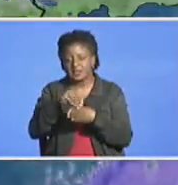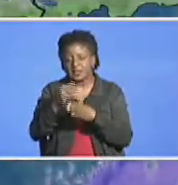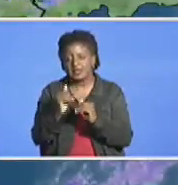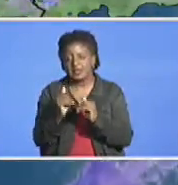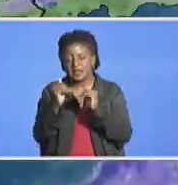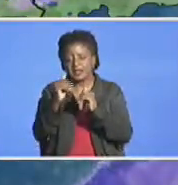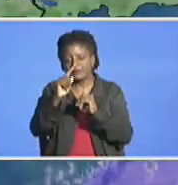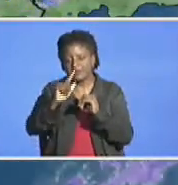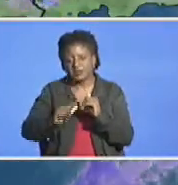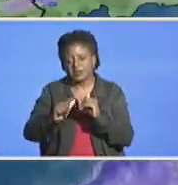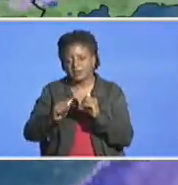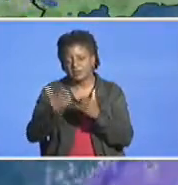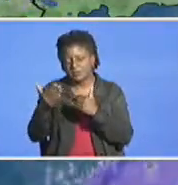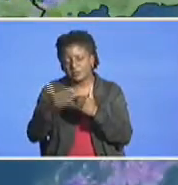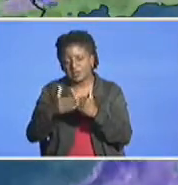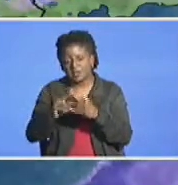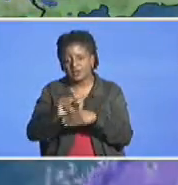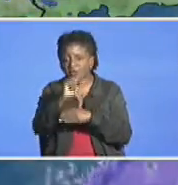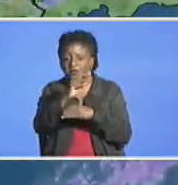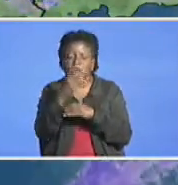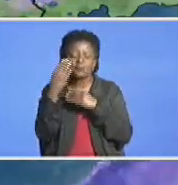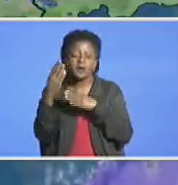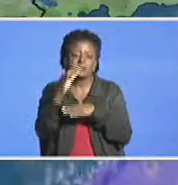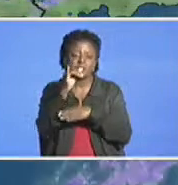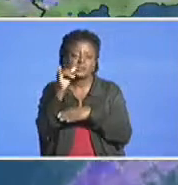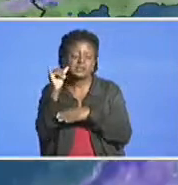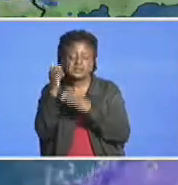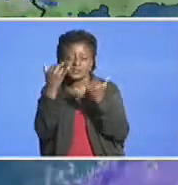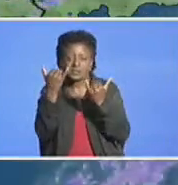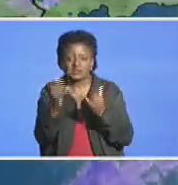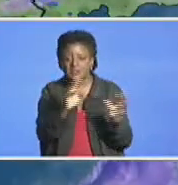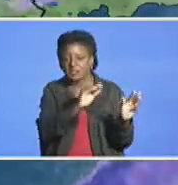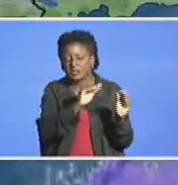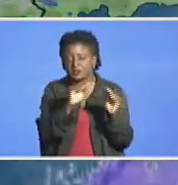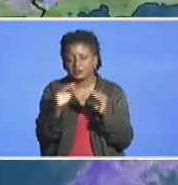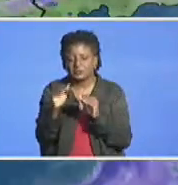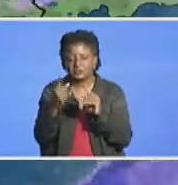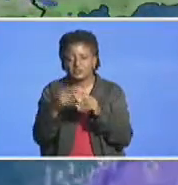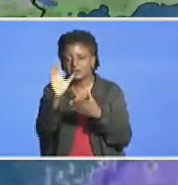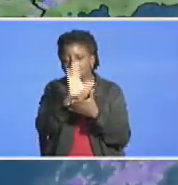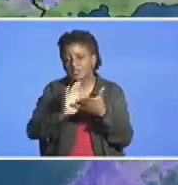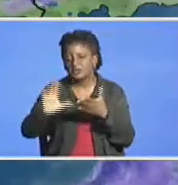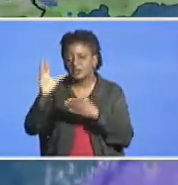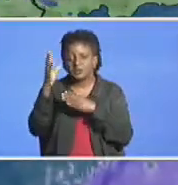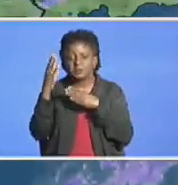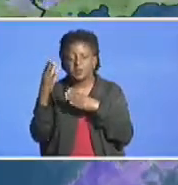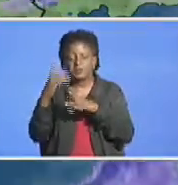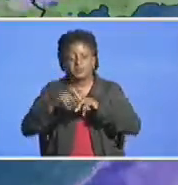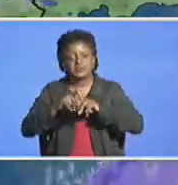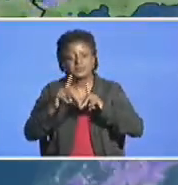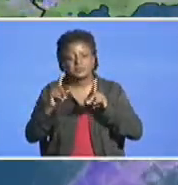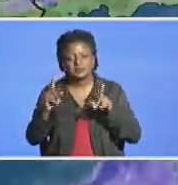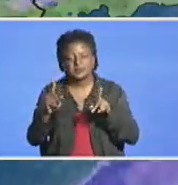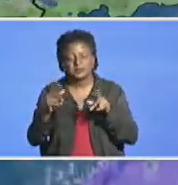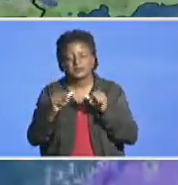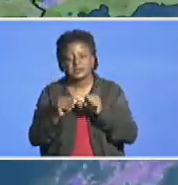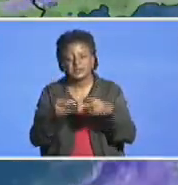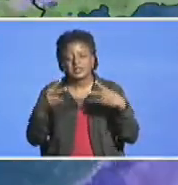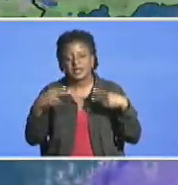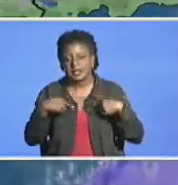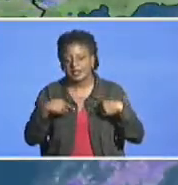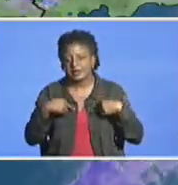the vicinity of the northern Bahamas yesterday, has now shifted over to central Bahamas, but you can still have